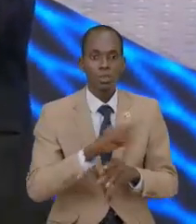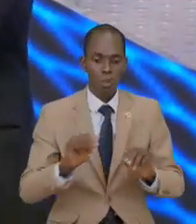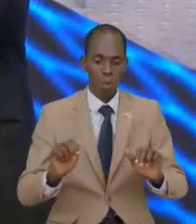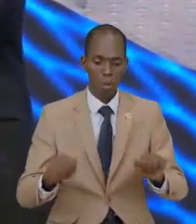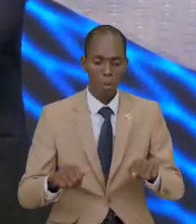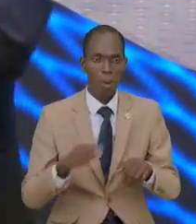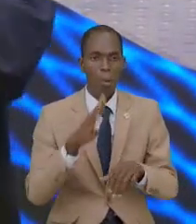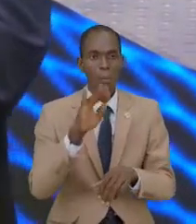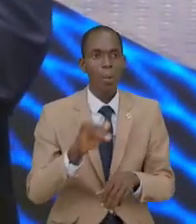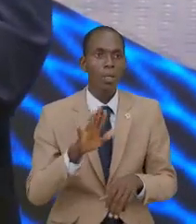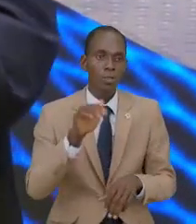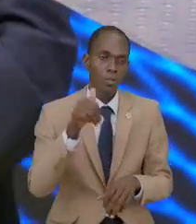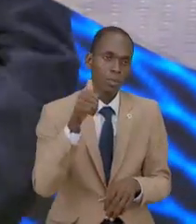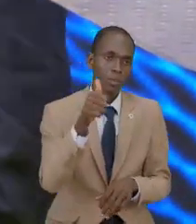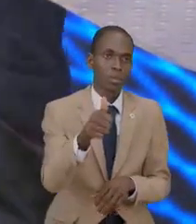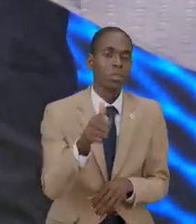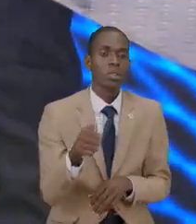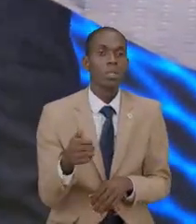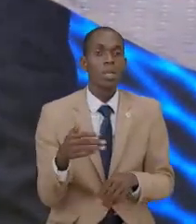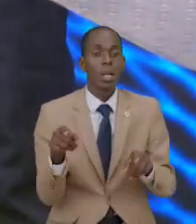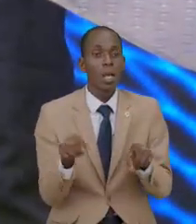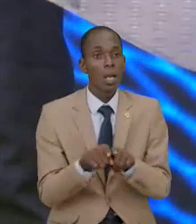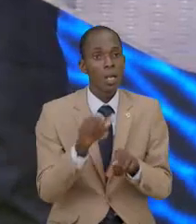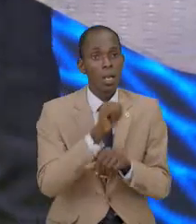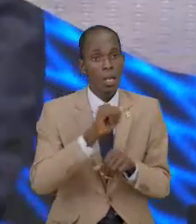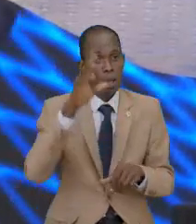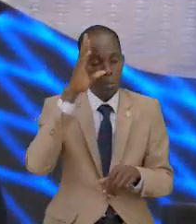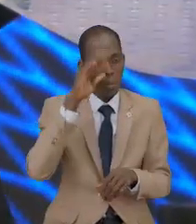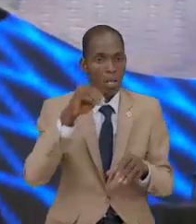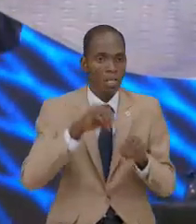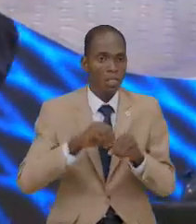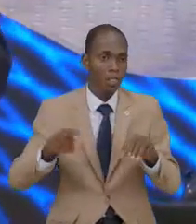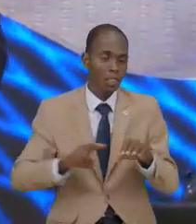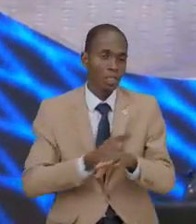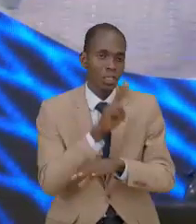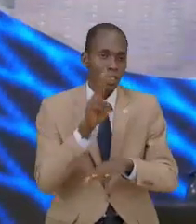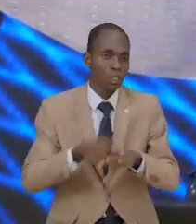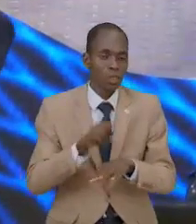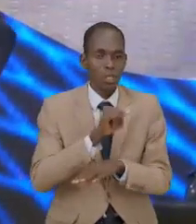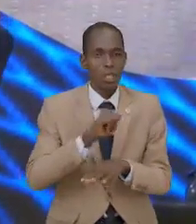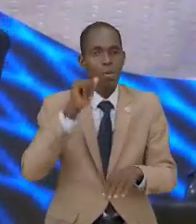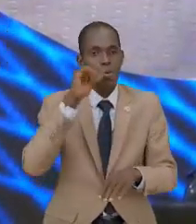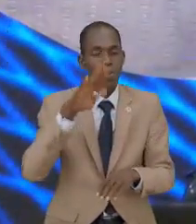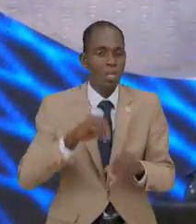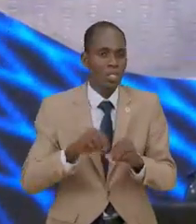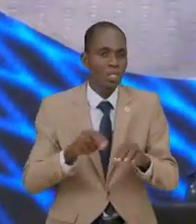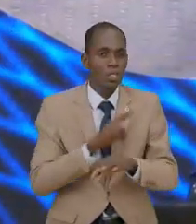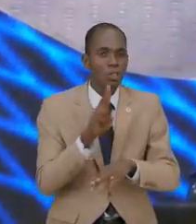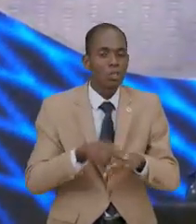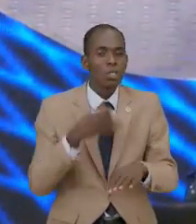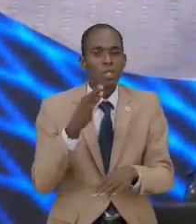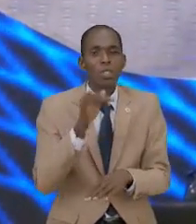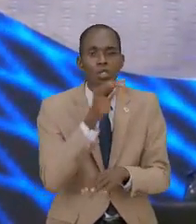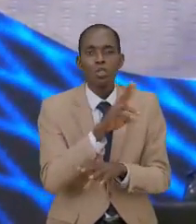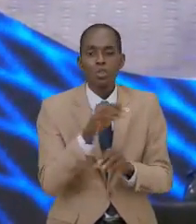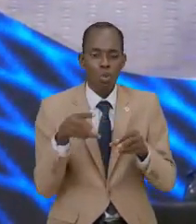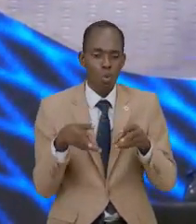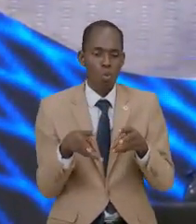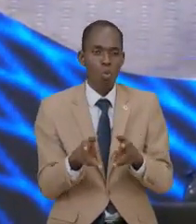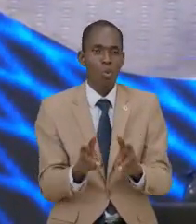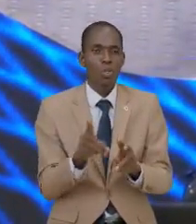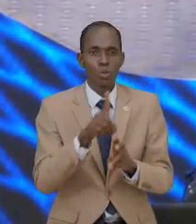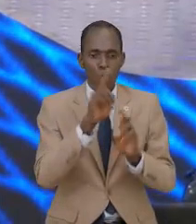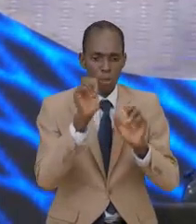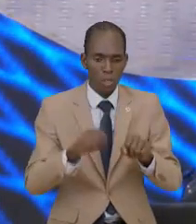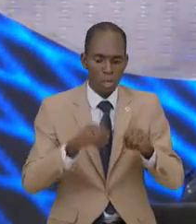by yourself. As a man in nature, a woman in nature, there's no way you can